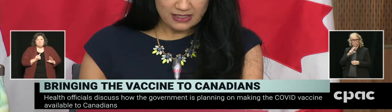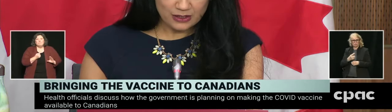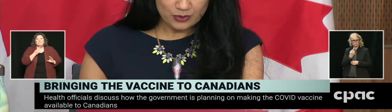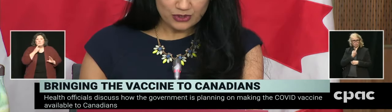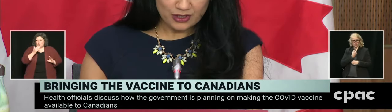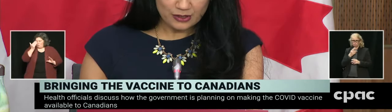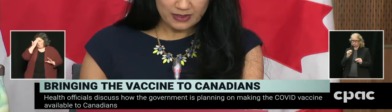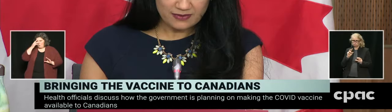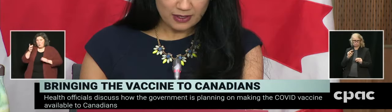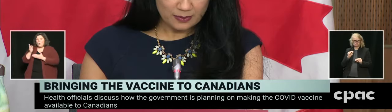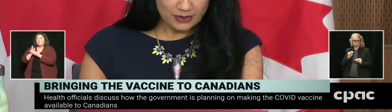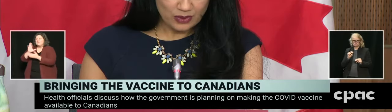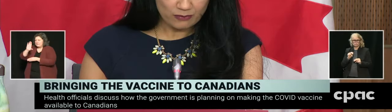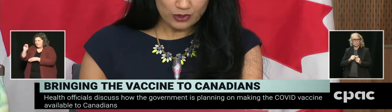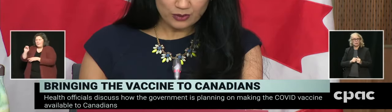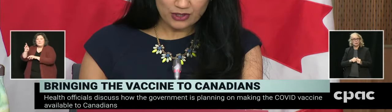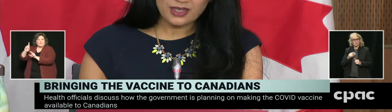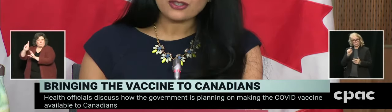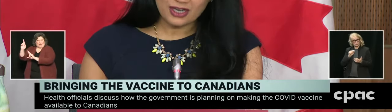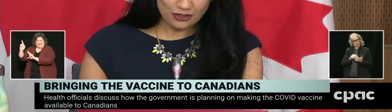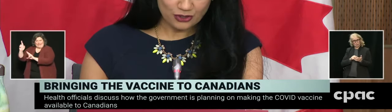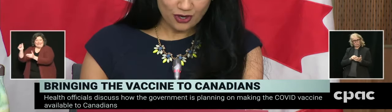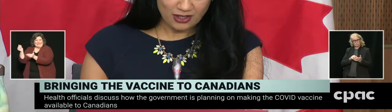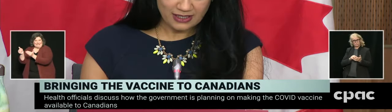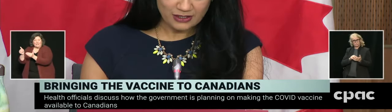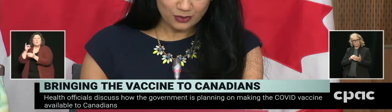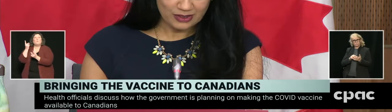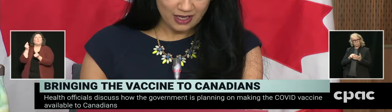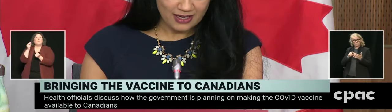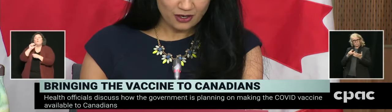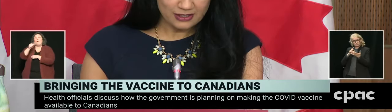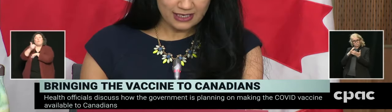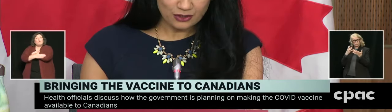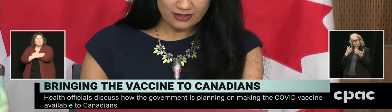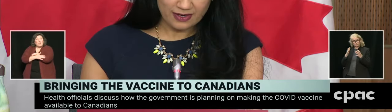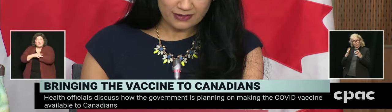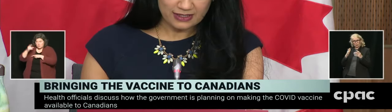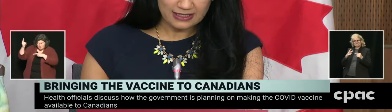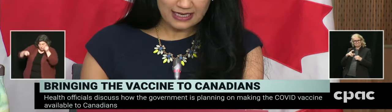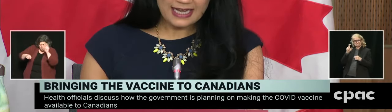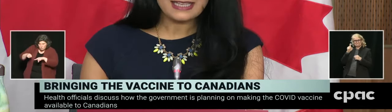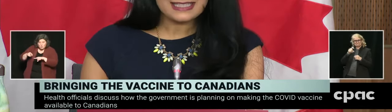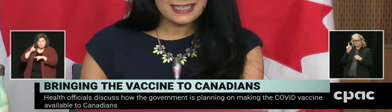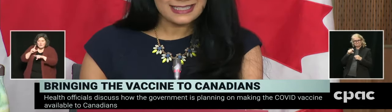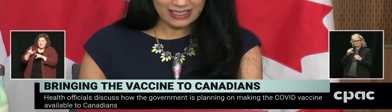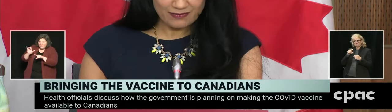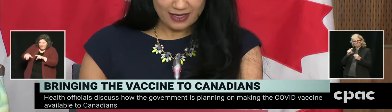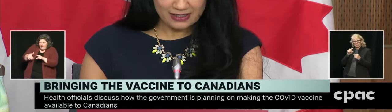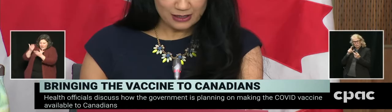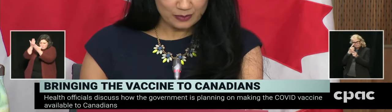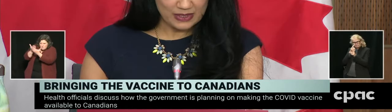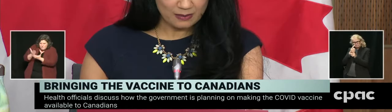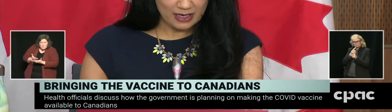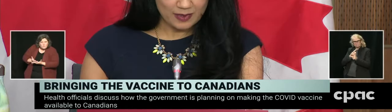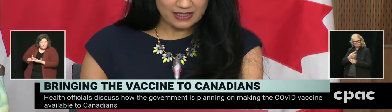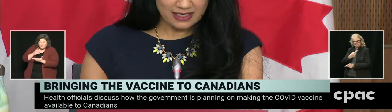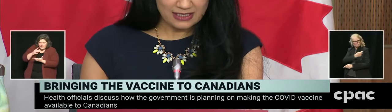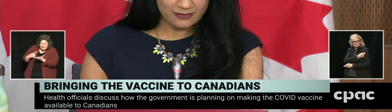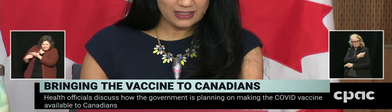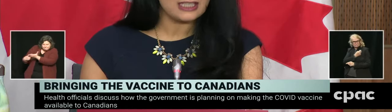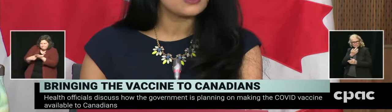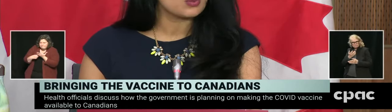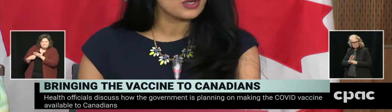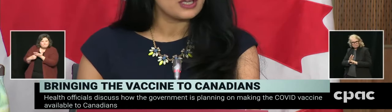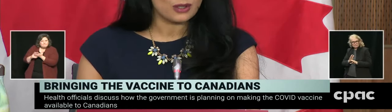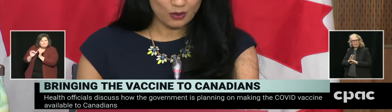that vaccines were starting to be developed, we have worked with our international colleagues to align our standards of evidence and discuss the advances being made by the